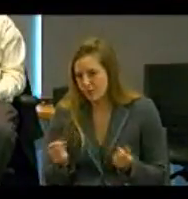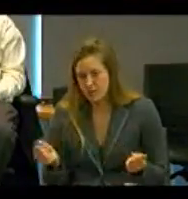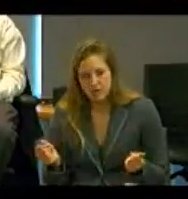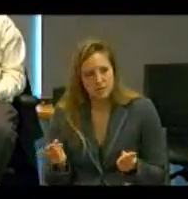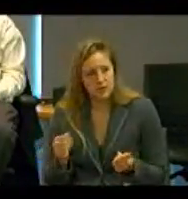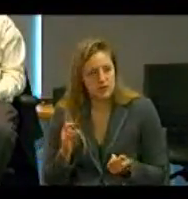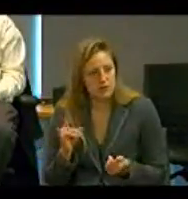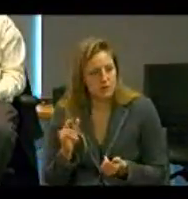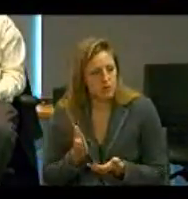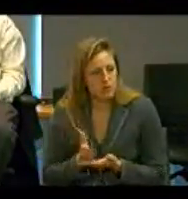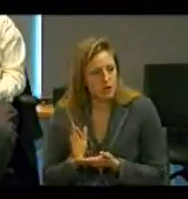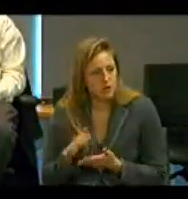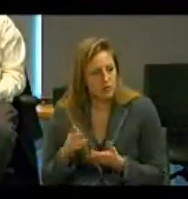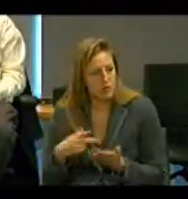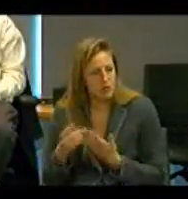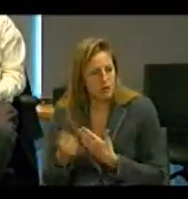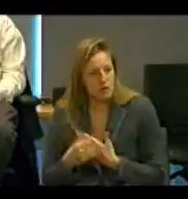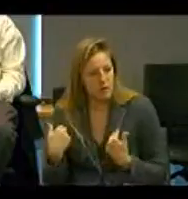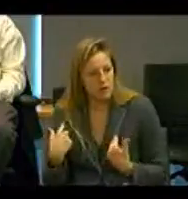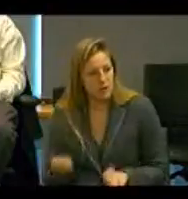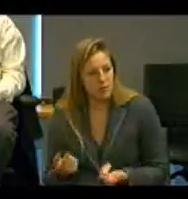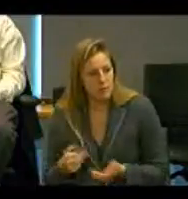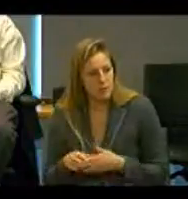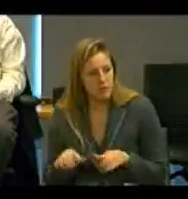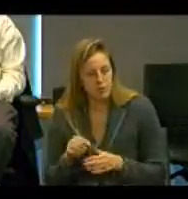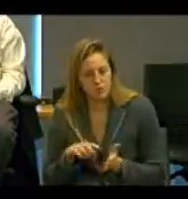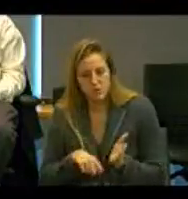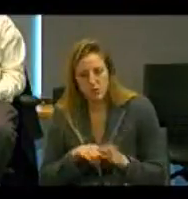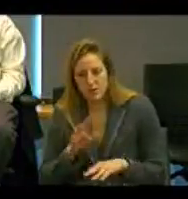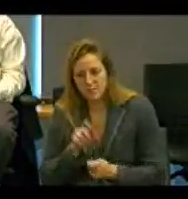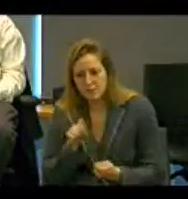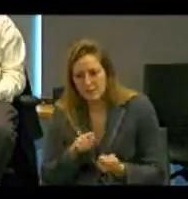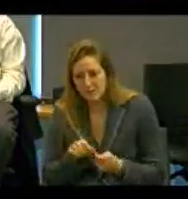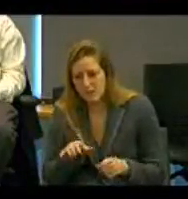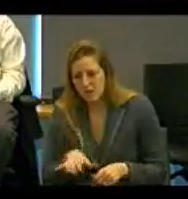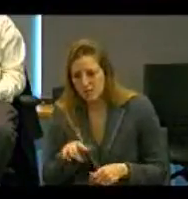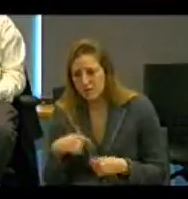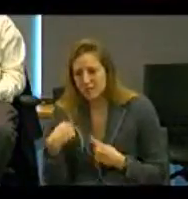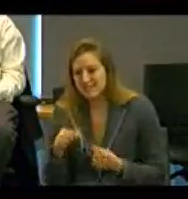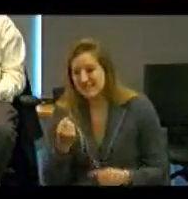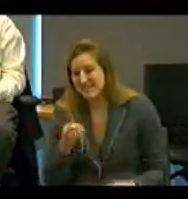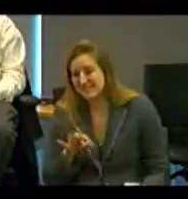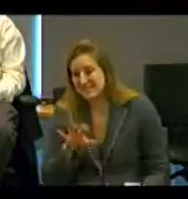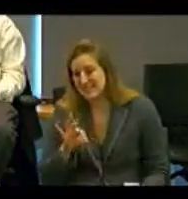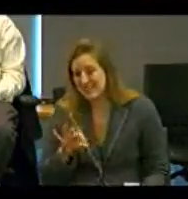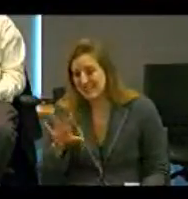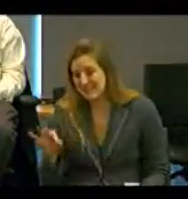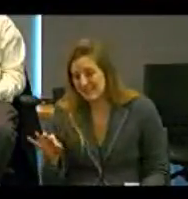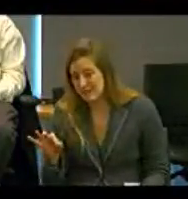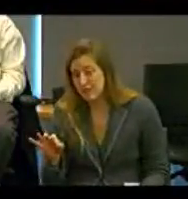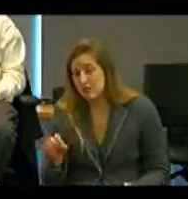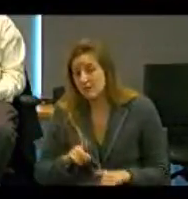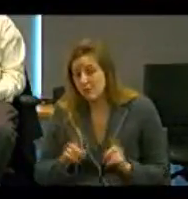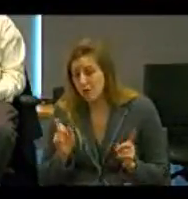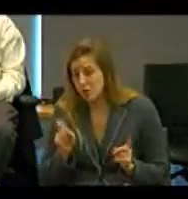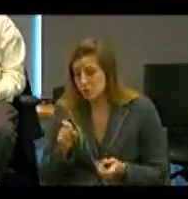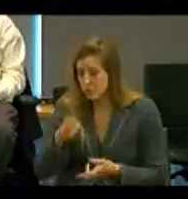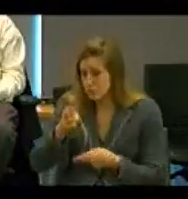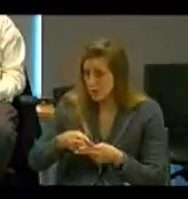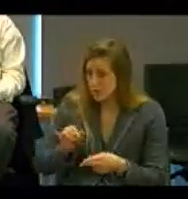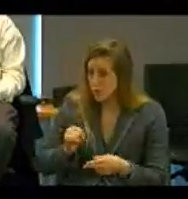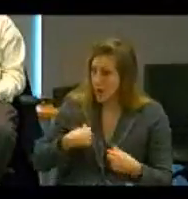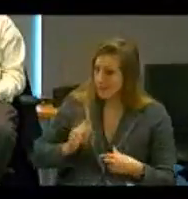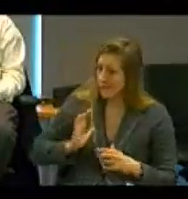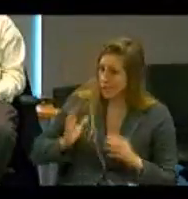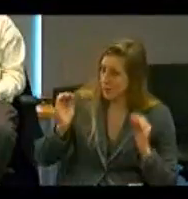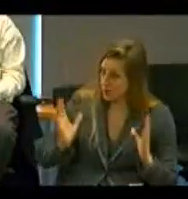been doing research on this particular area since 1999. But I should also point out that I'm a former teacher. I